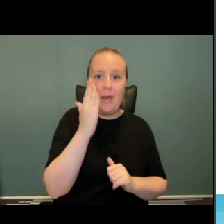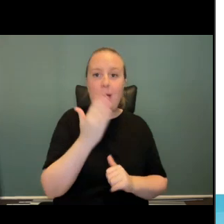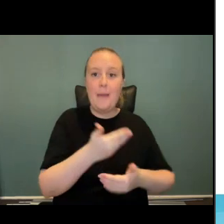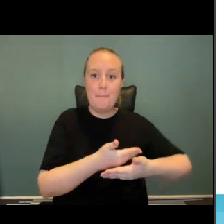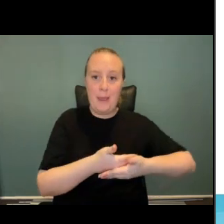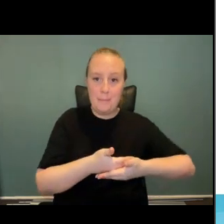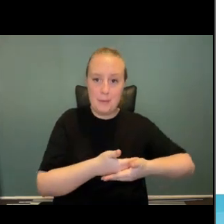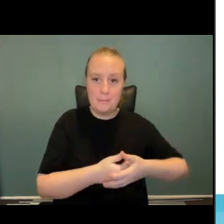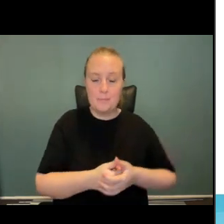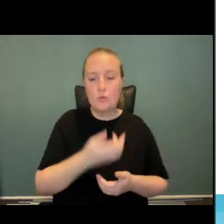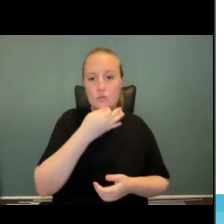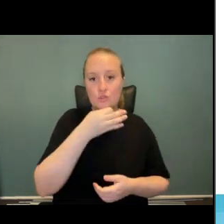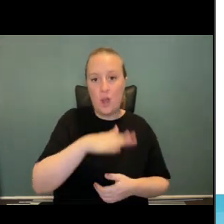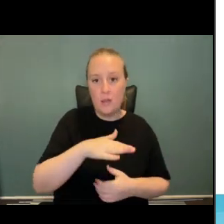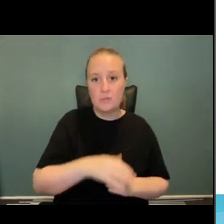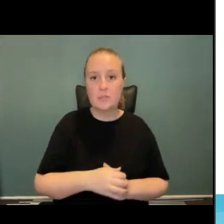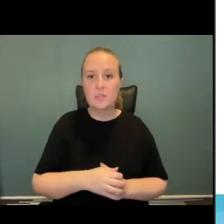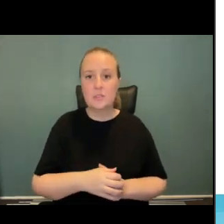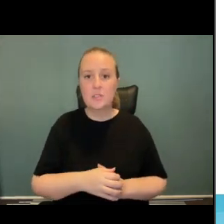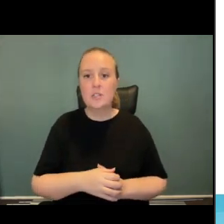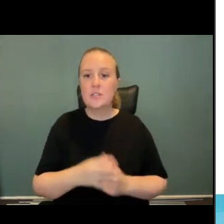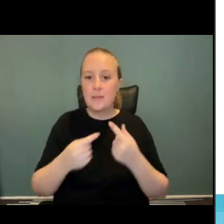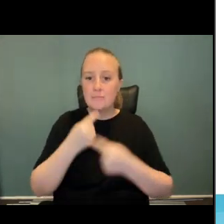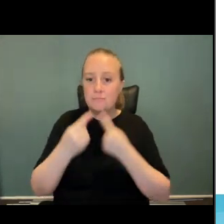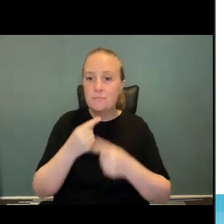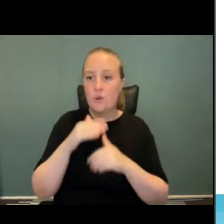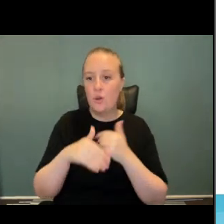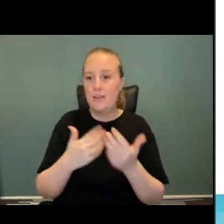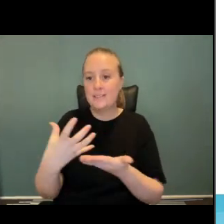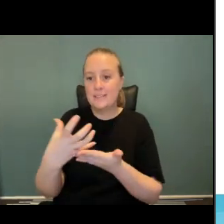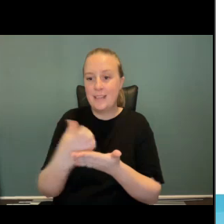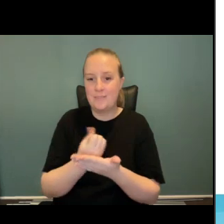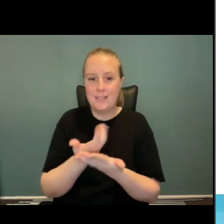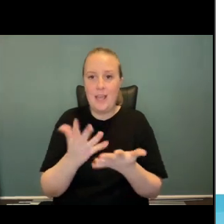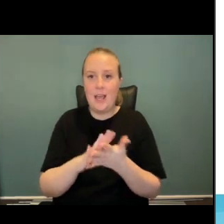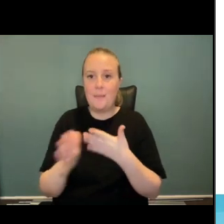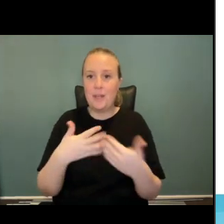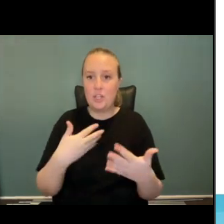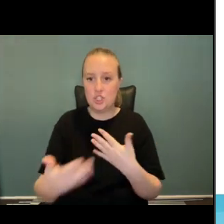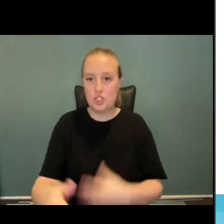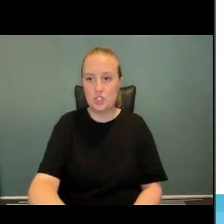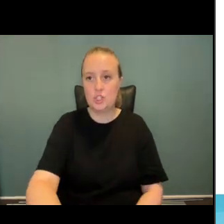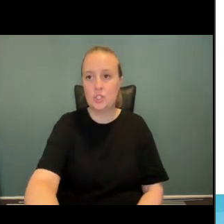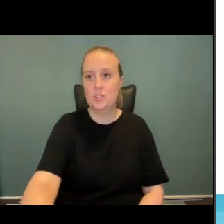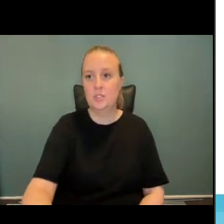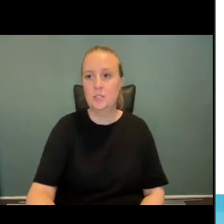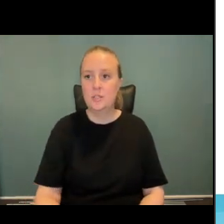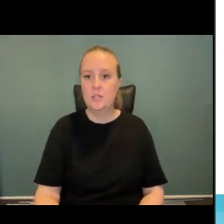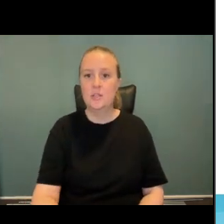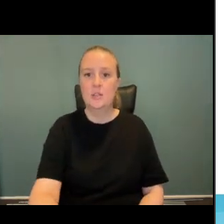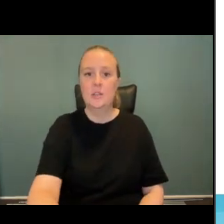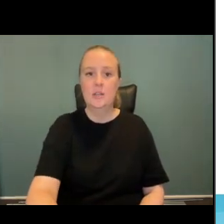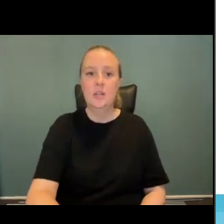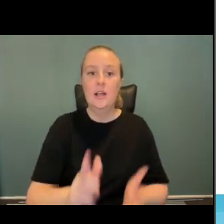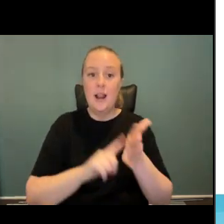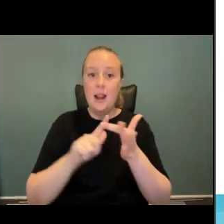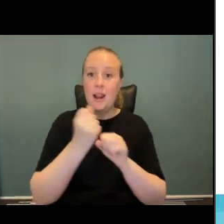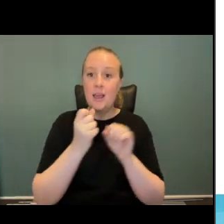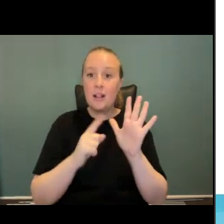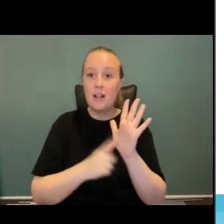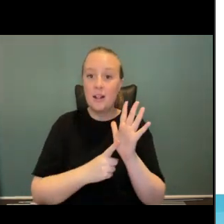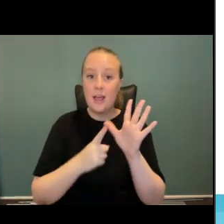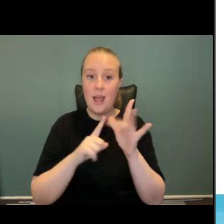manage safety in-house. Okay, so how can Legal Aid help? So we,